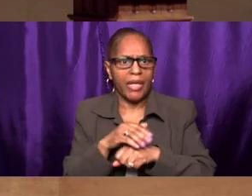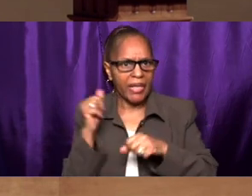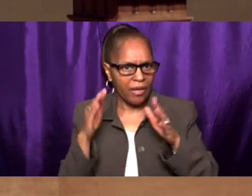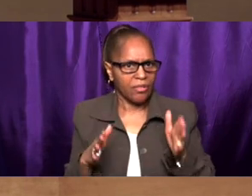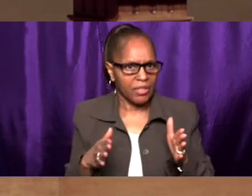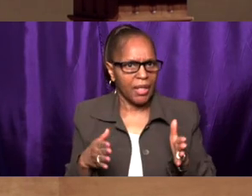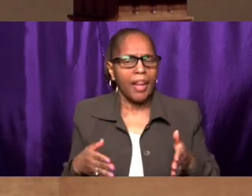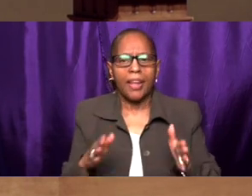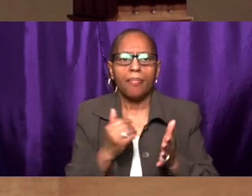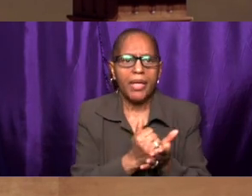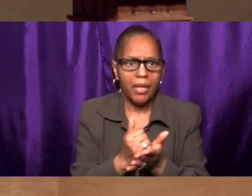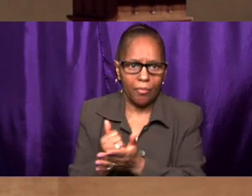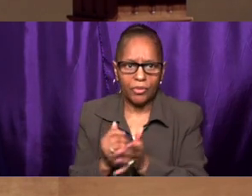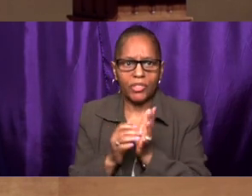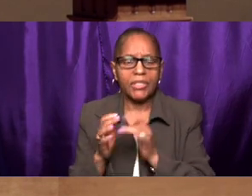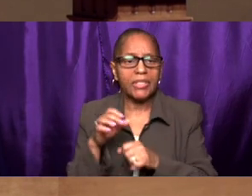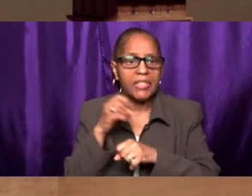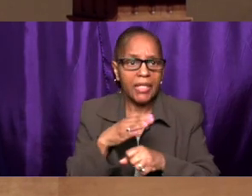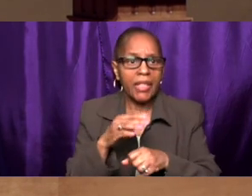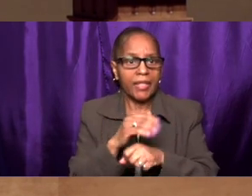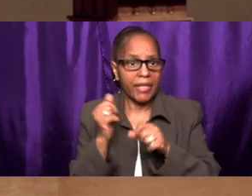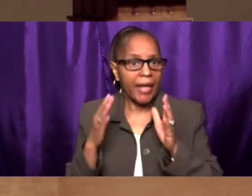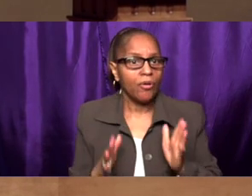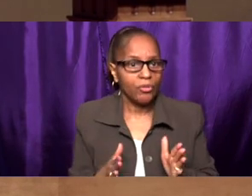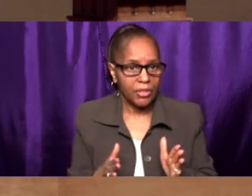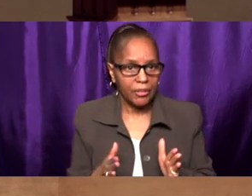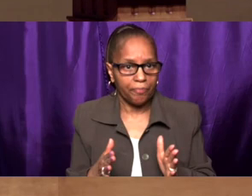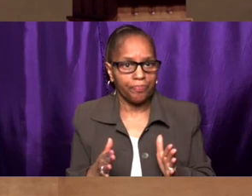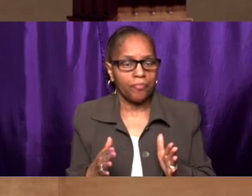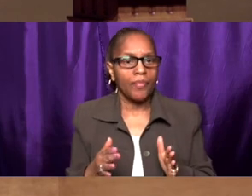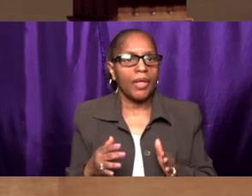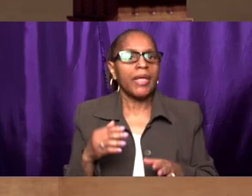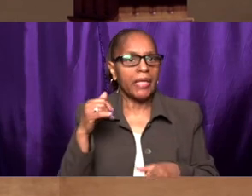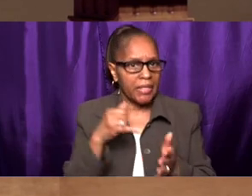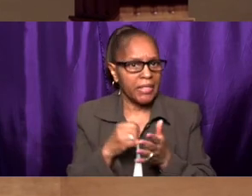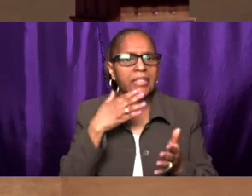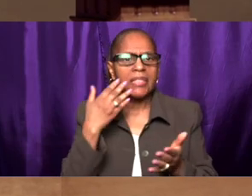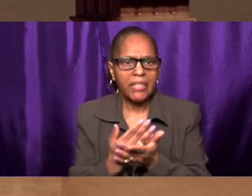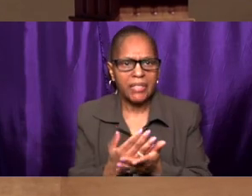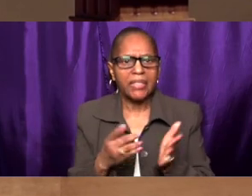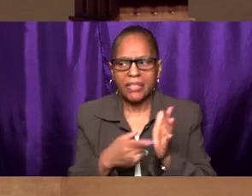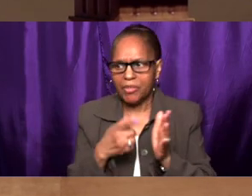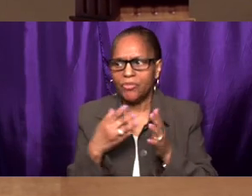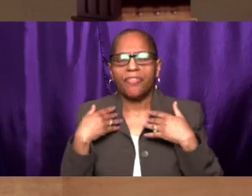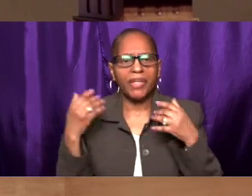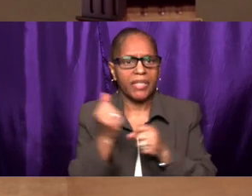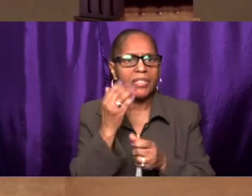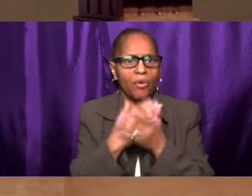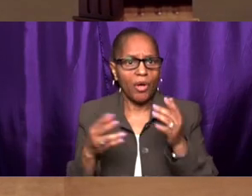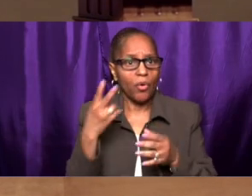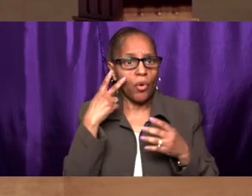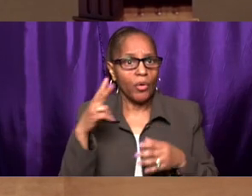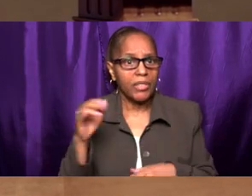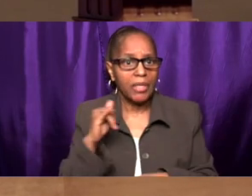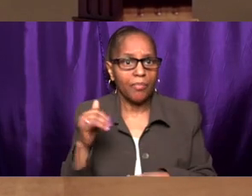you. Jesus sent the counselor. Counseling is good. Sometimes, though, you got to get somebody who looks like you,